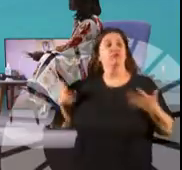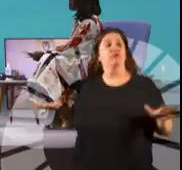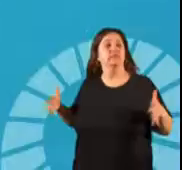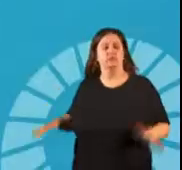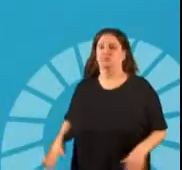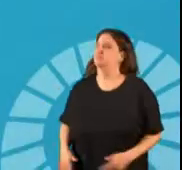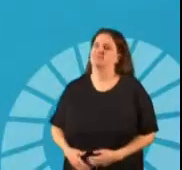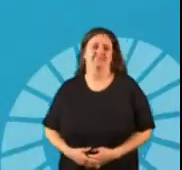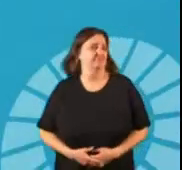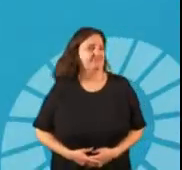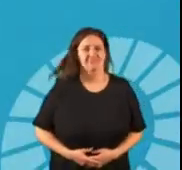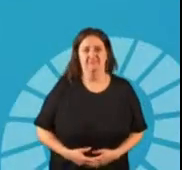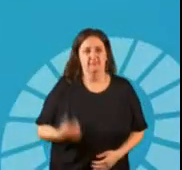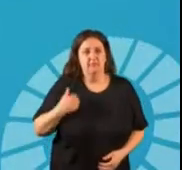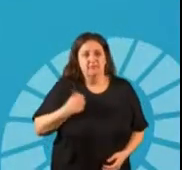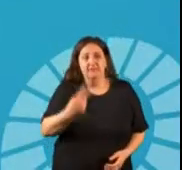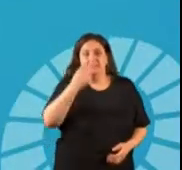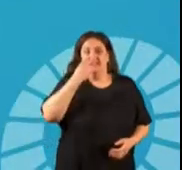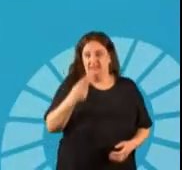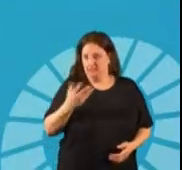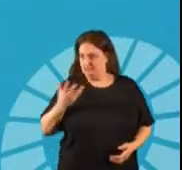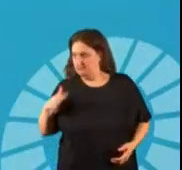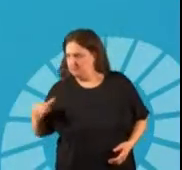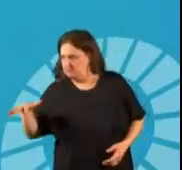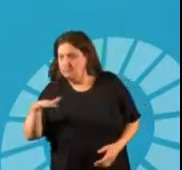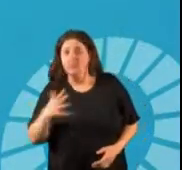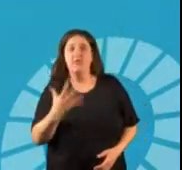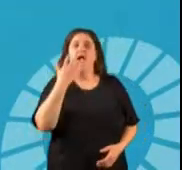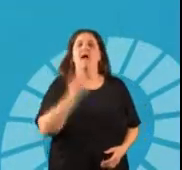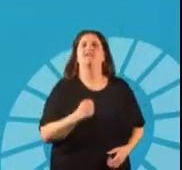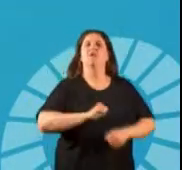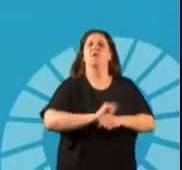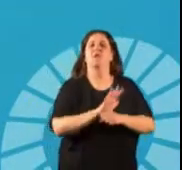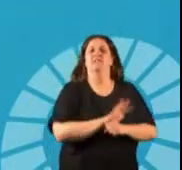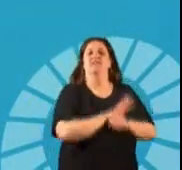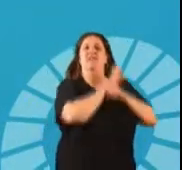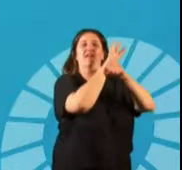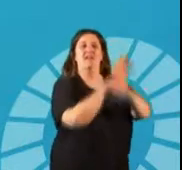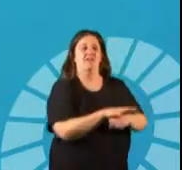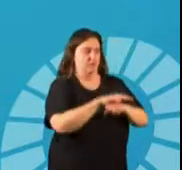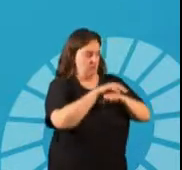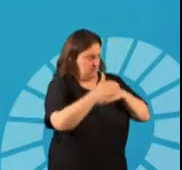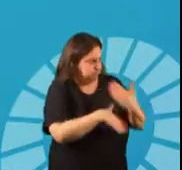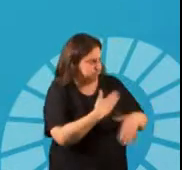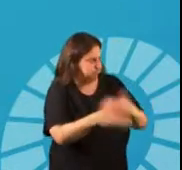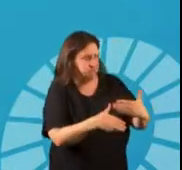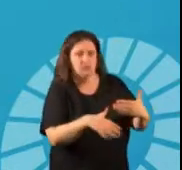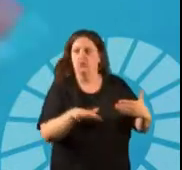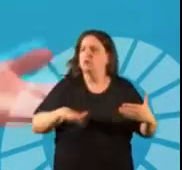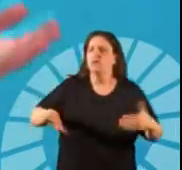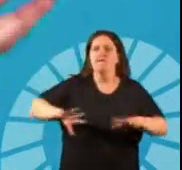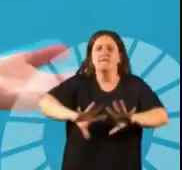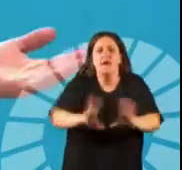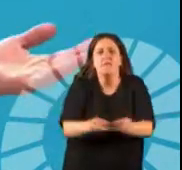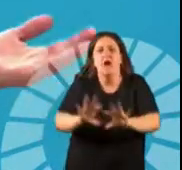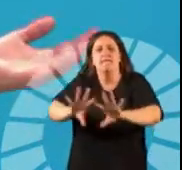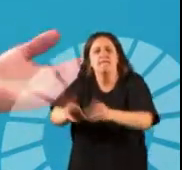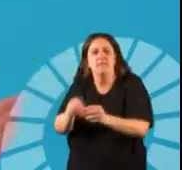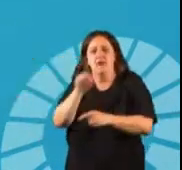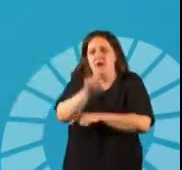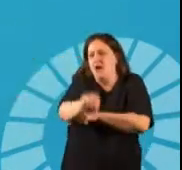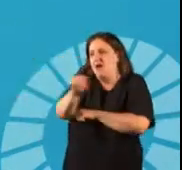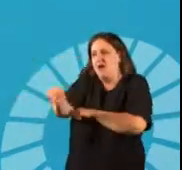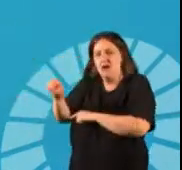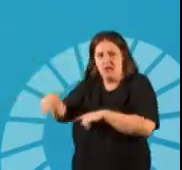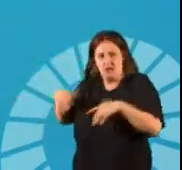this pandemic, families who have lost loved ones and are still sick from this pandemic. And we need to recognize